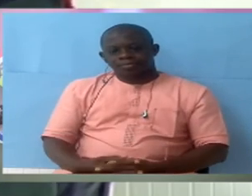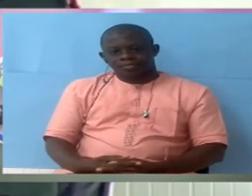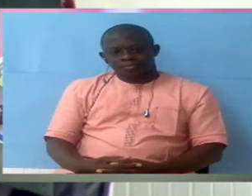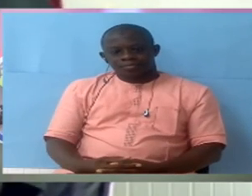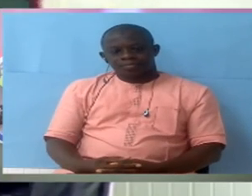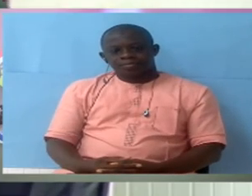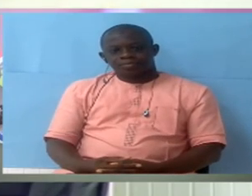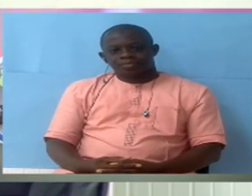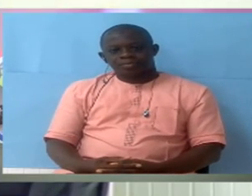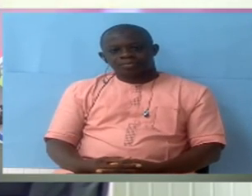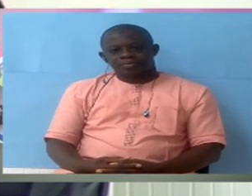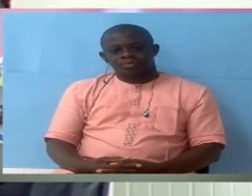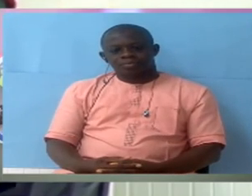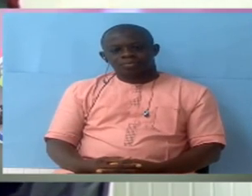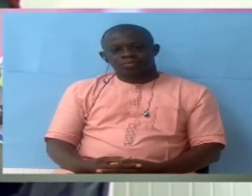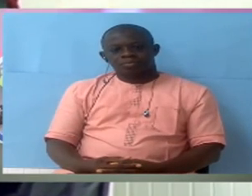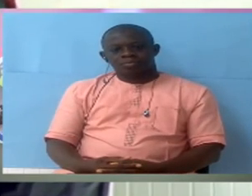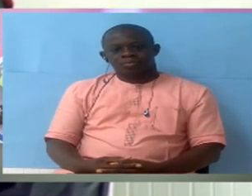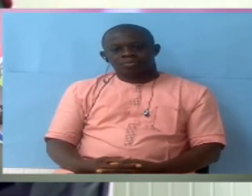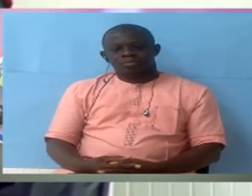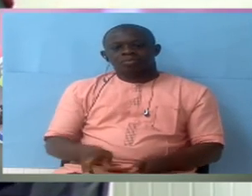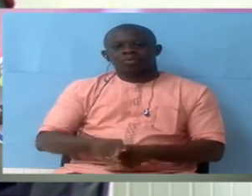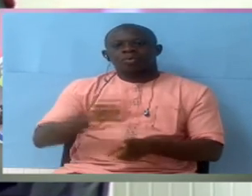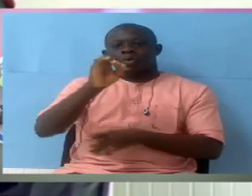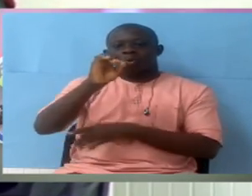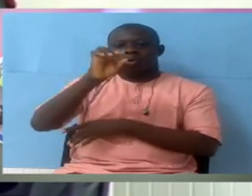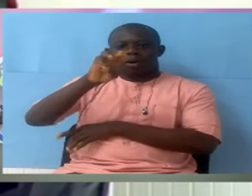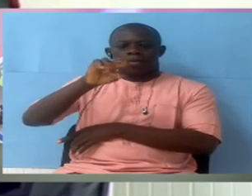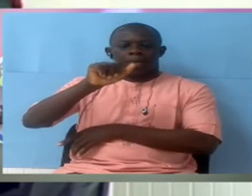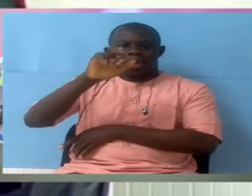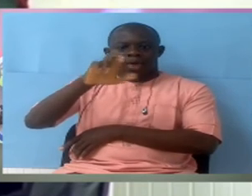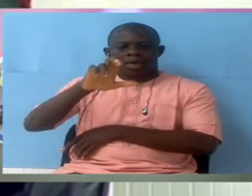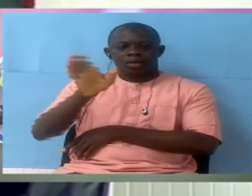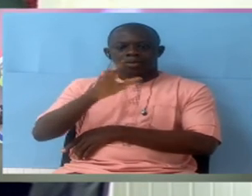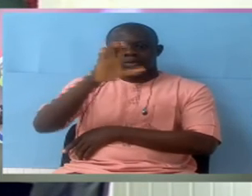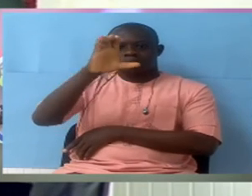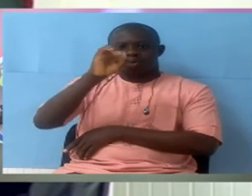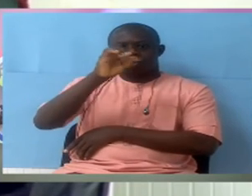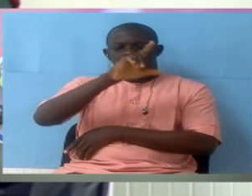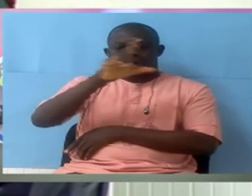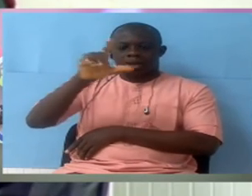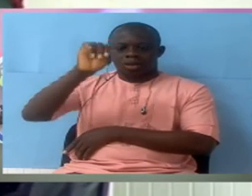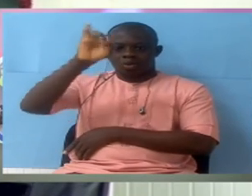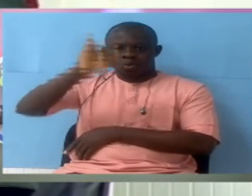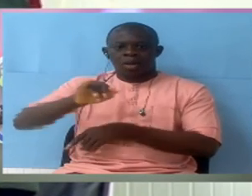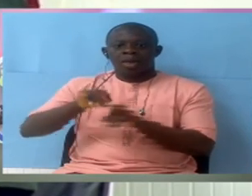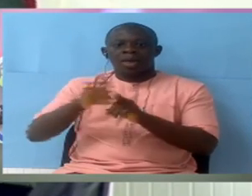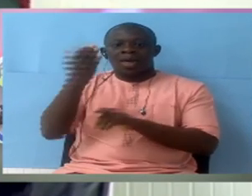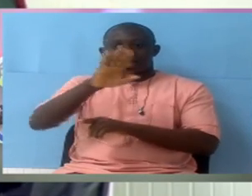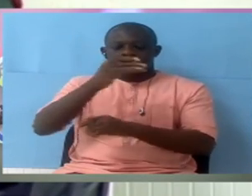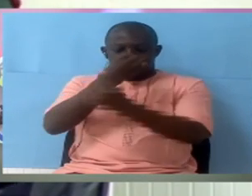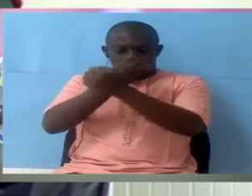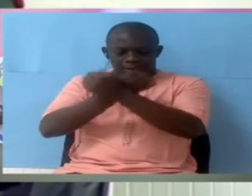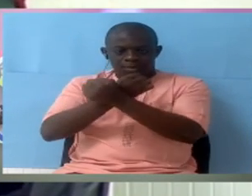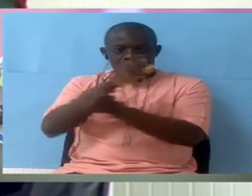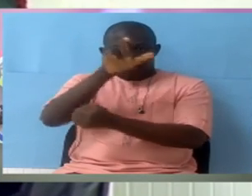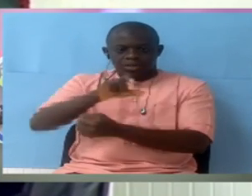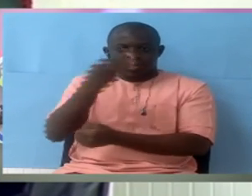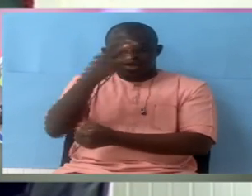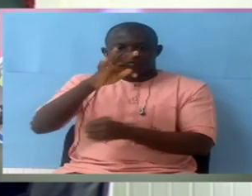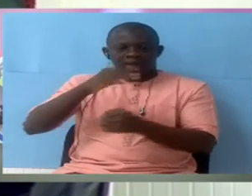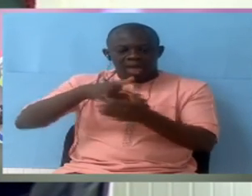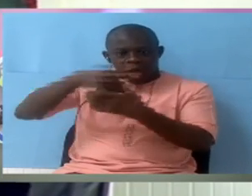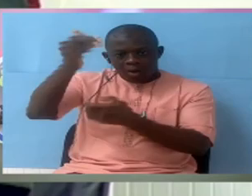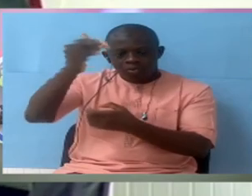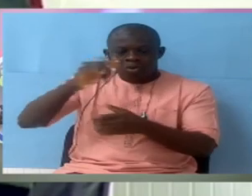bi fofu. Omar Koli was there. Any detainee who was going in and out, he is